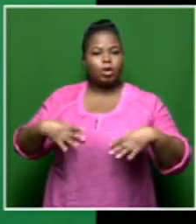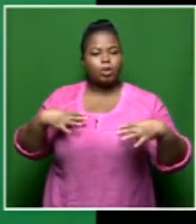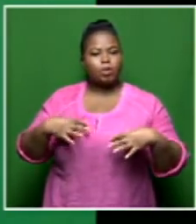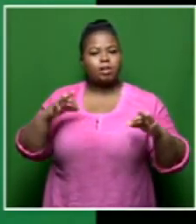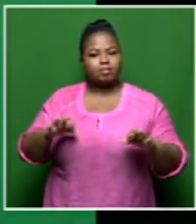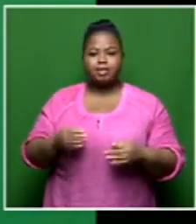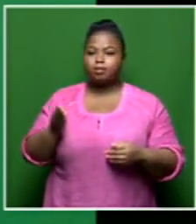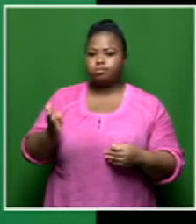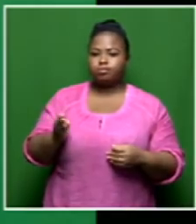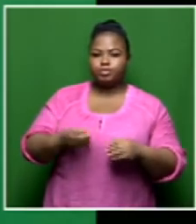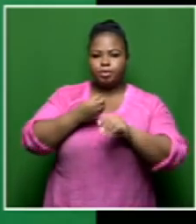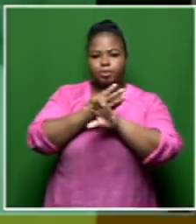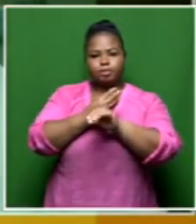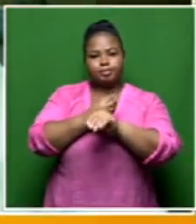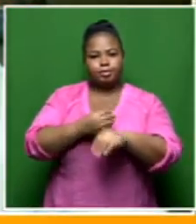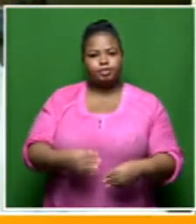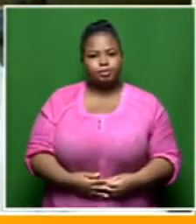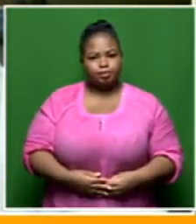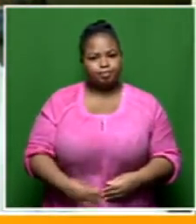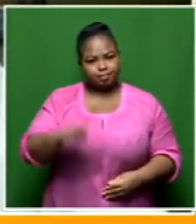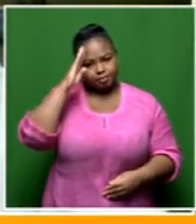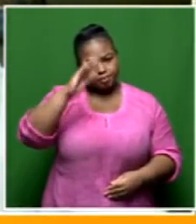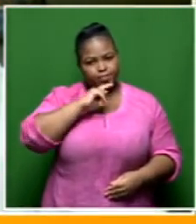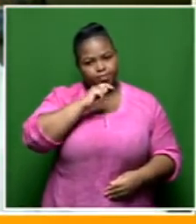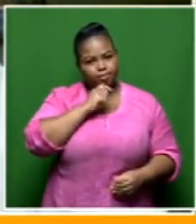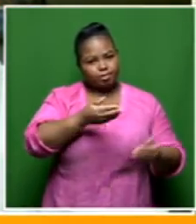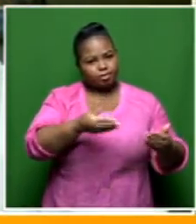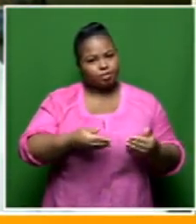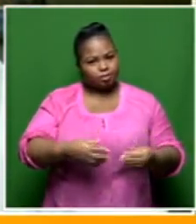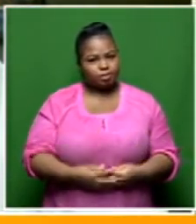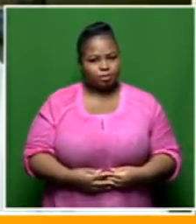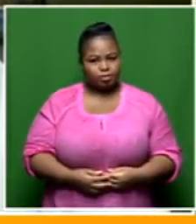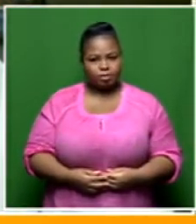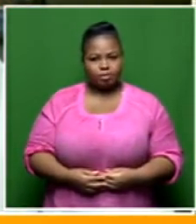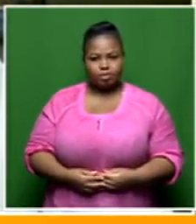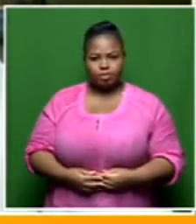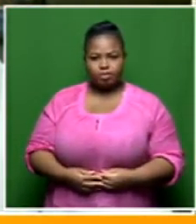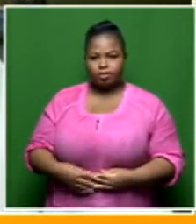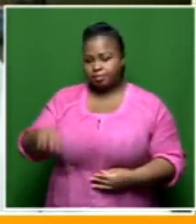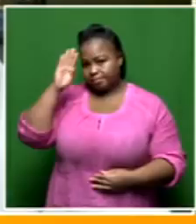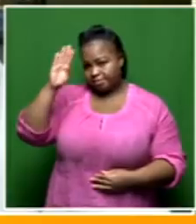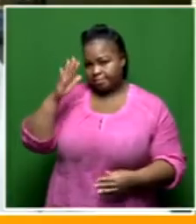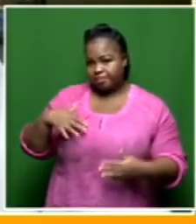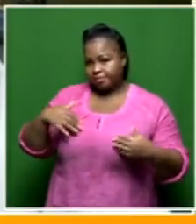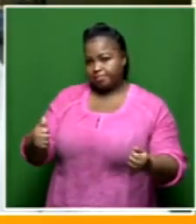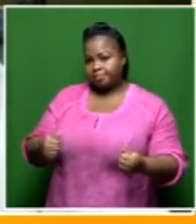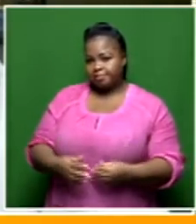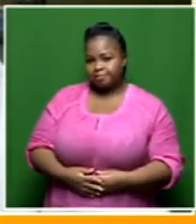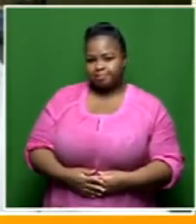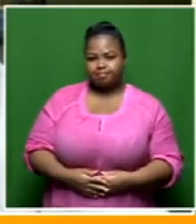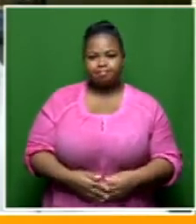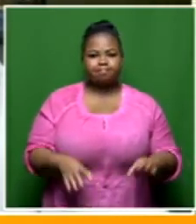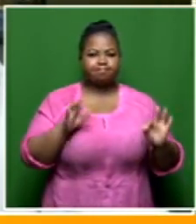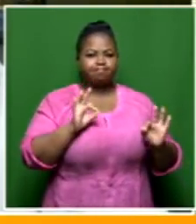clothing. He joins us now via Skype. Mr. Koen, a very good morning to you. Thanks for joining us. Welcome. Good morning to you, and how are you, Simpiwe, this morning?